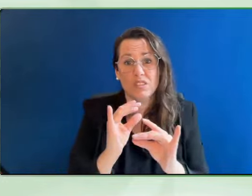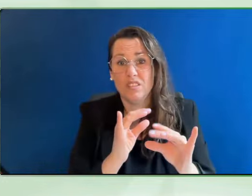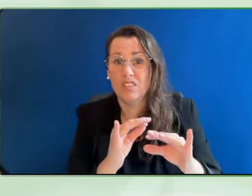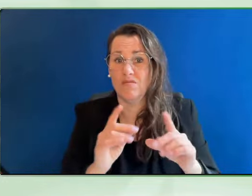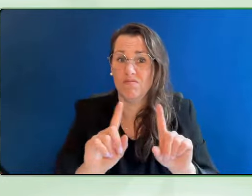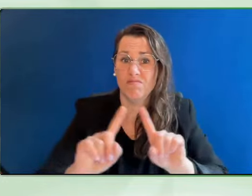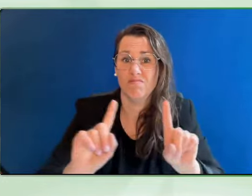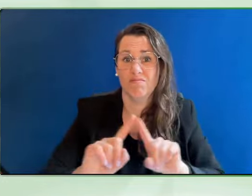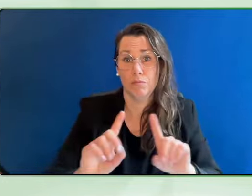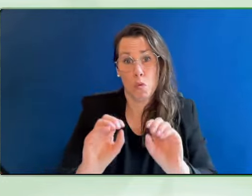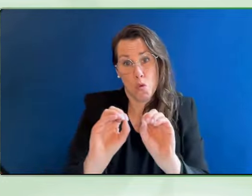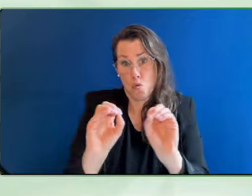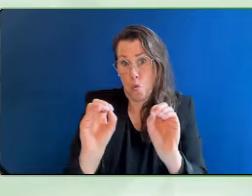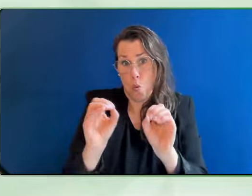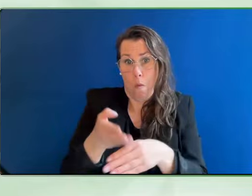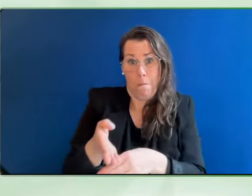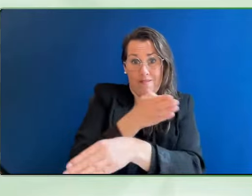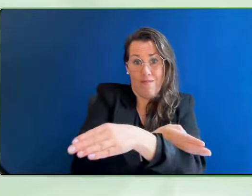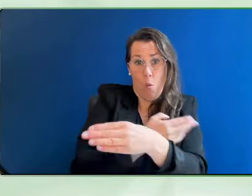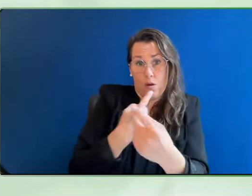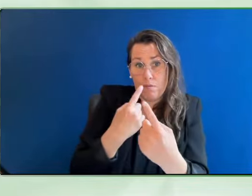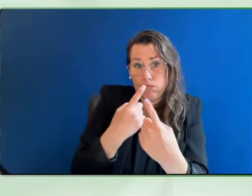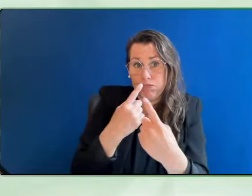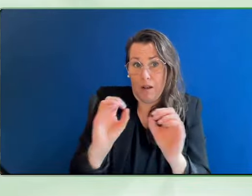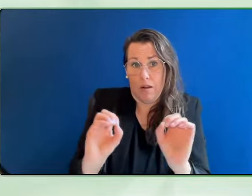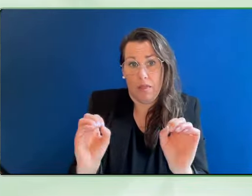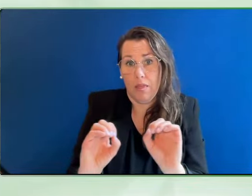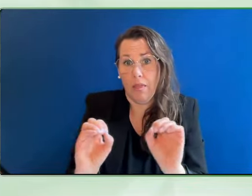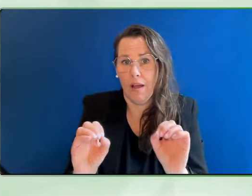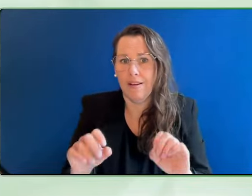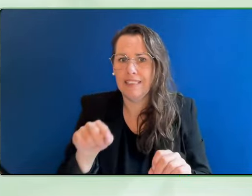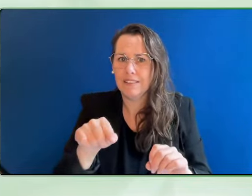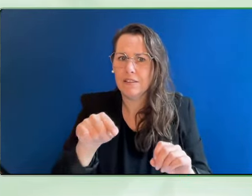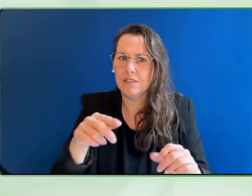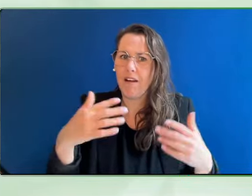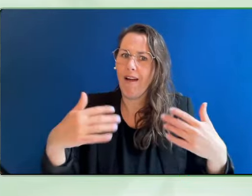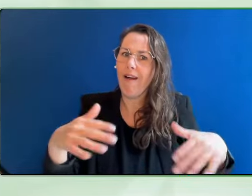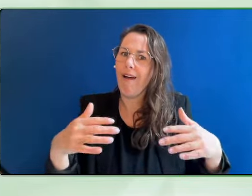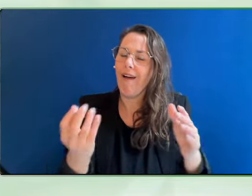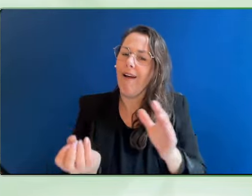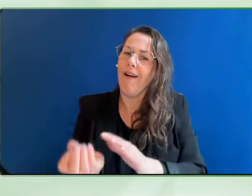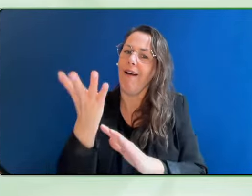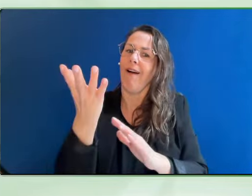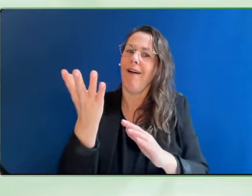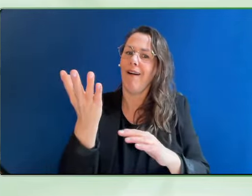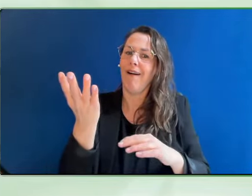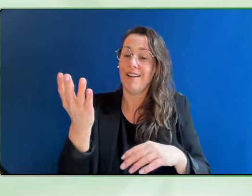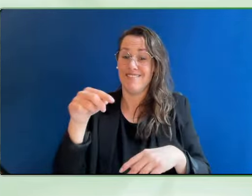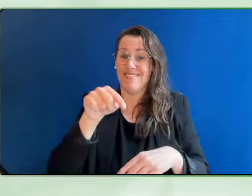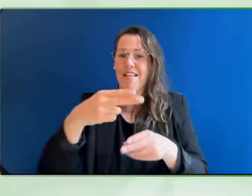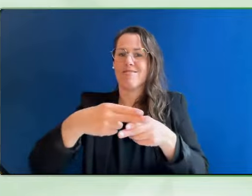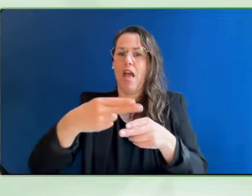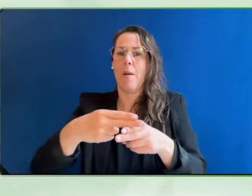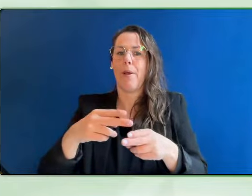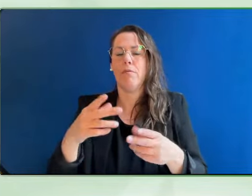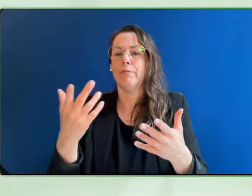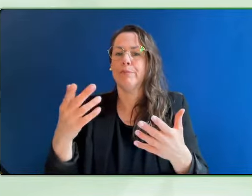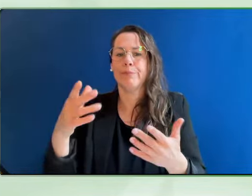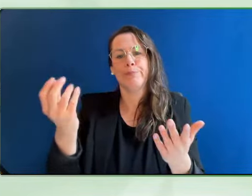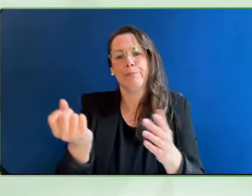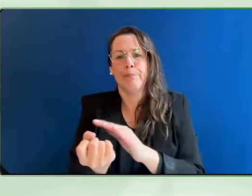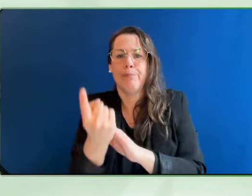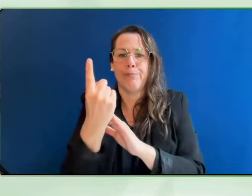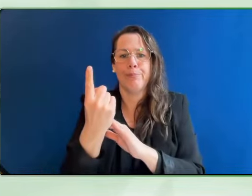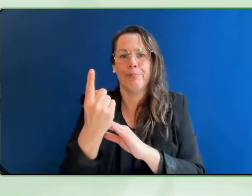like that I woke up one day and I decided that I want to be a musician, but it was more like it was like an instinct